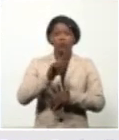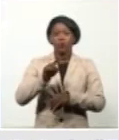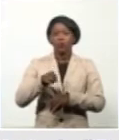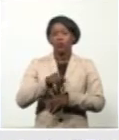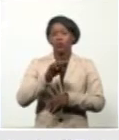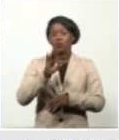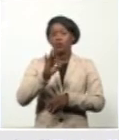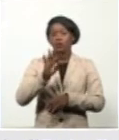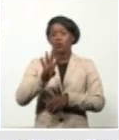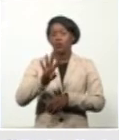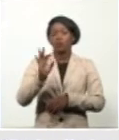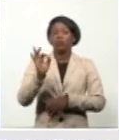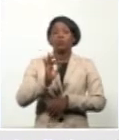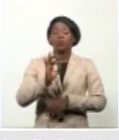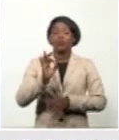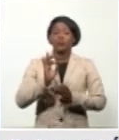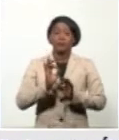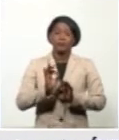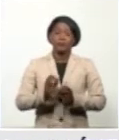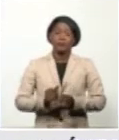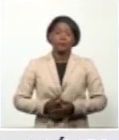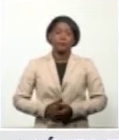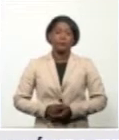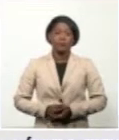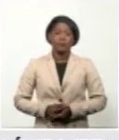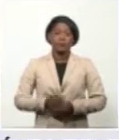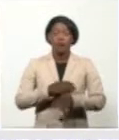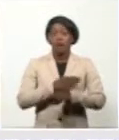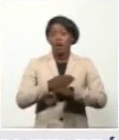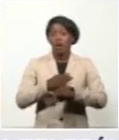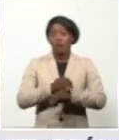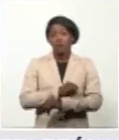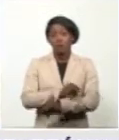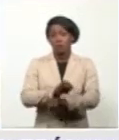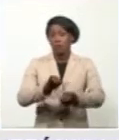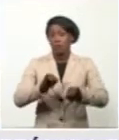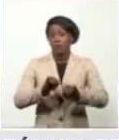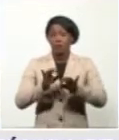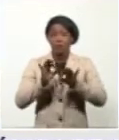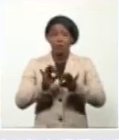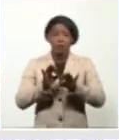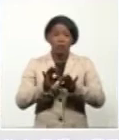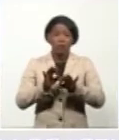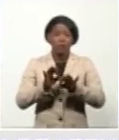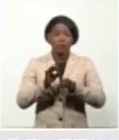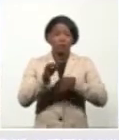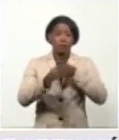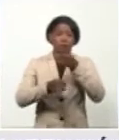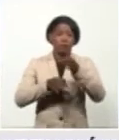5.84. And this is up to this point. This is the information we have